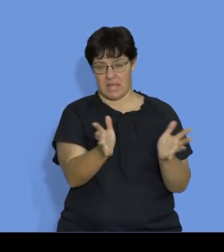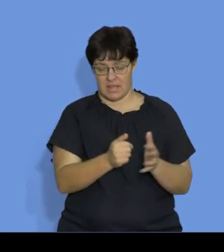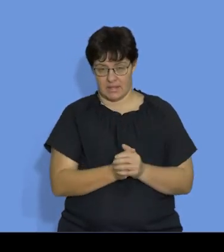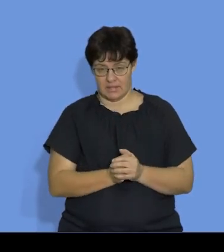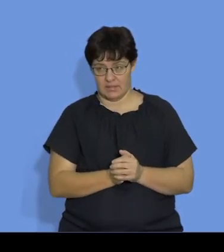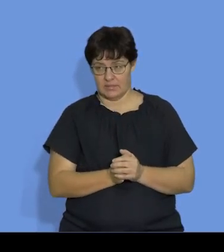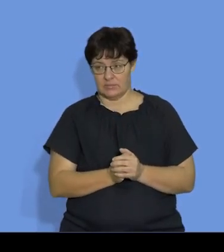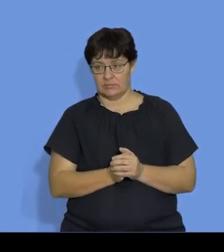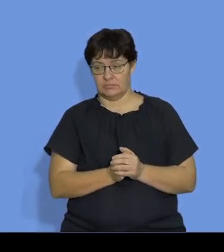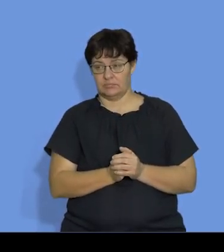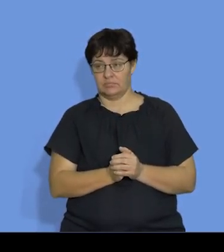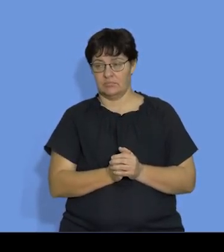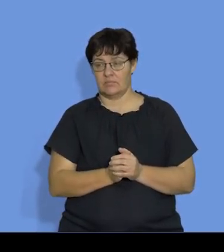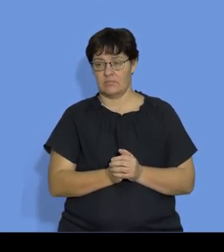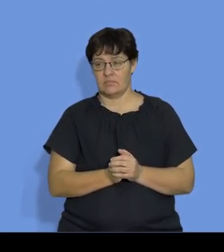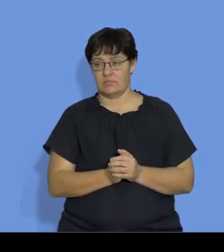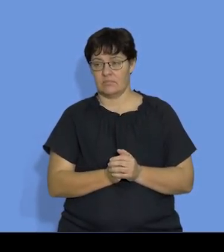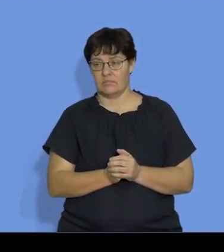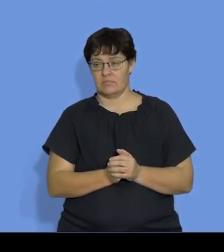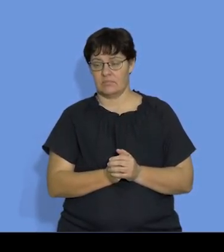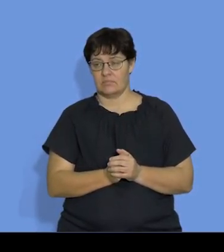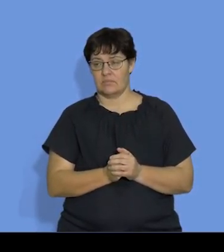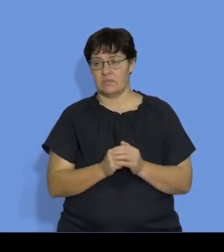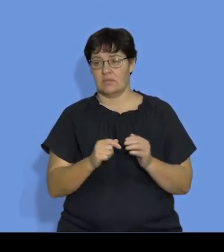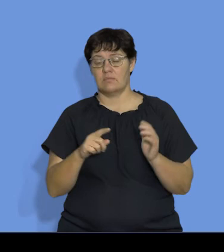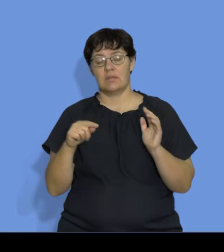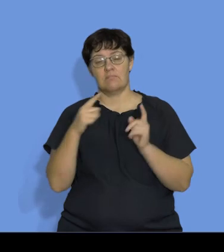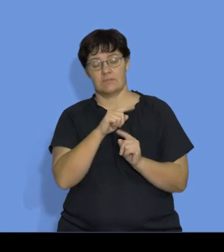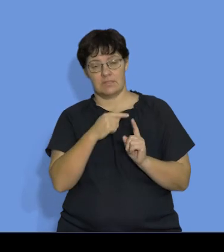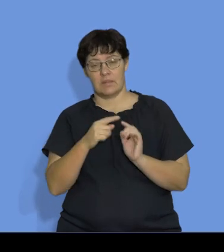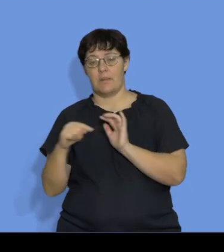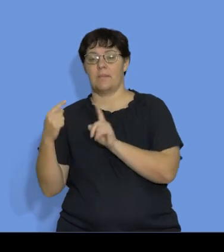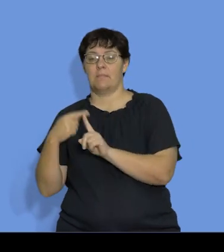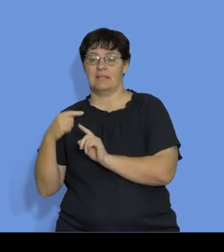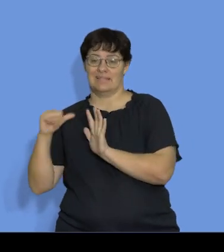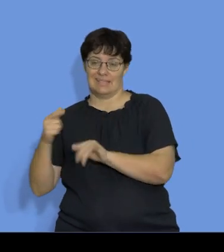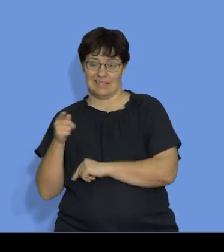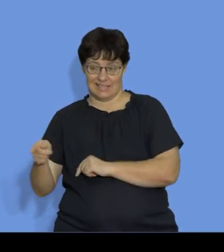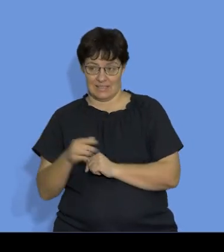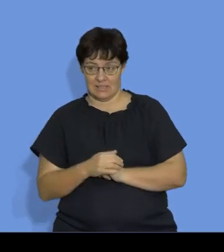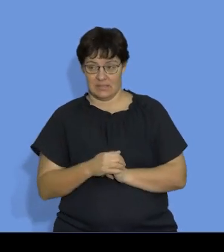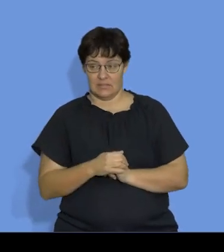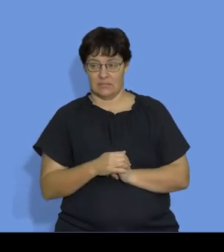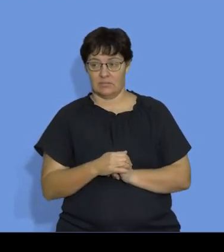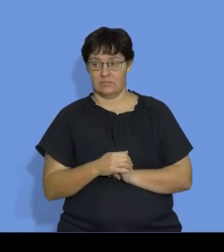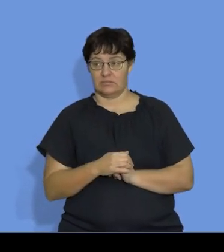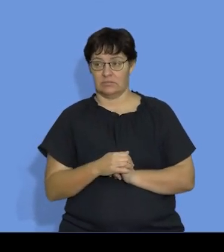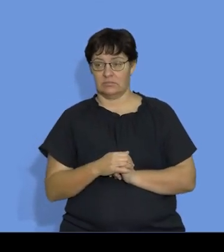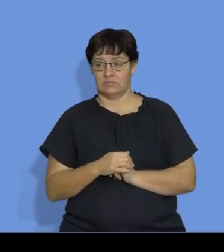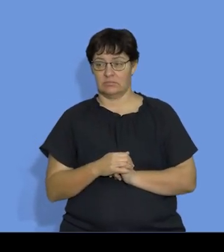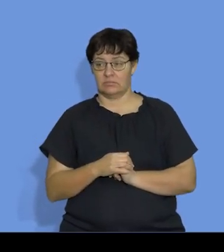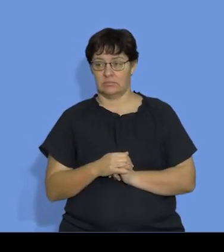So this gives us minus 6. Then it will be plus 6 on the other end. Okay, so in